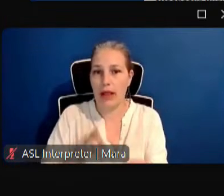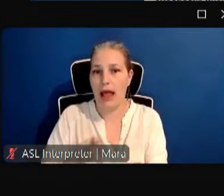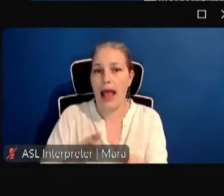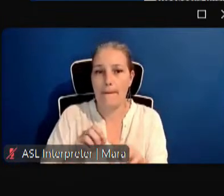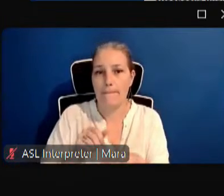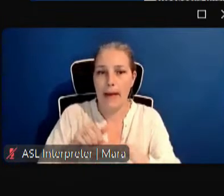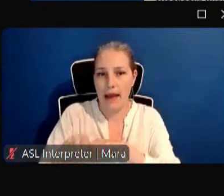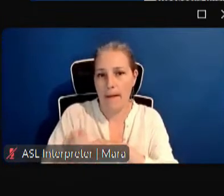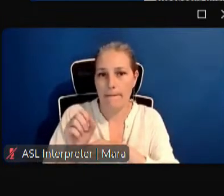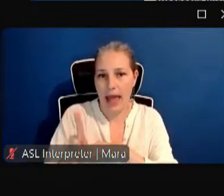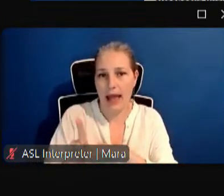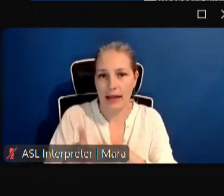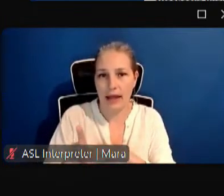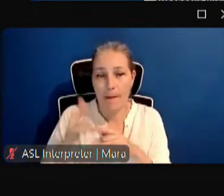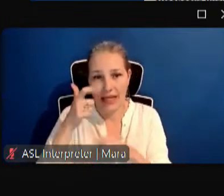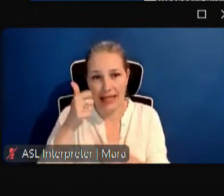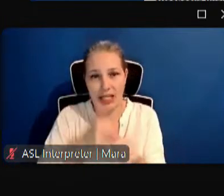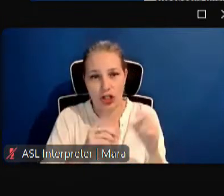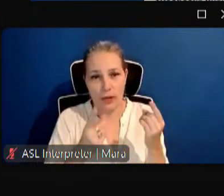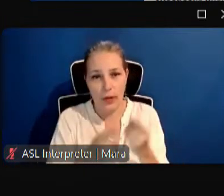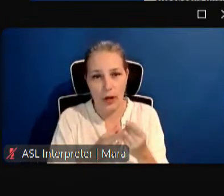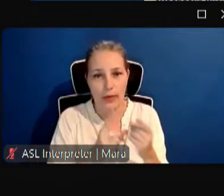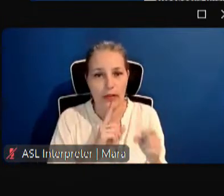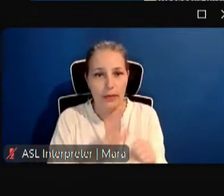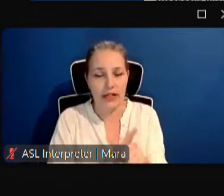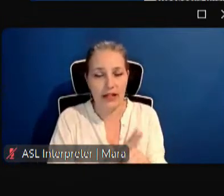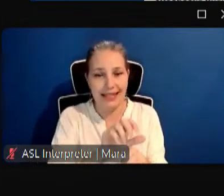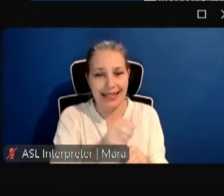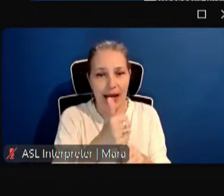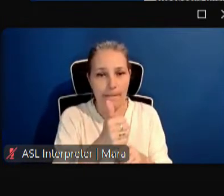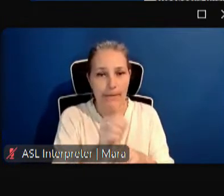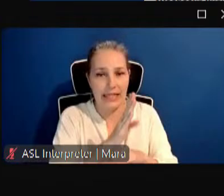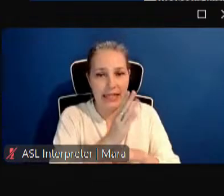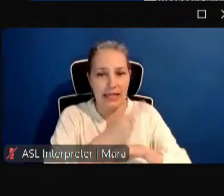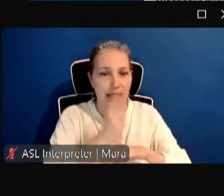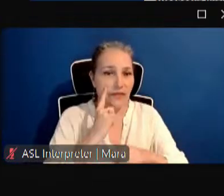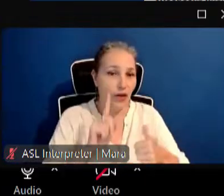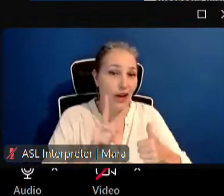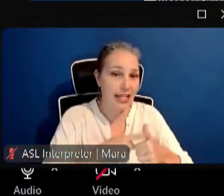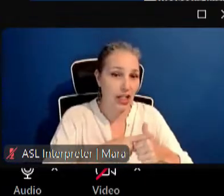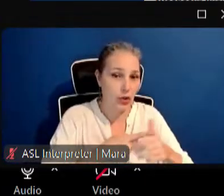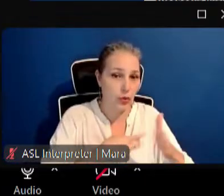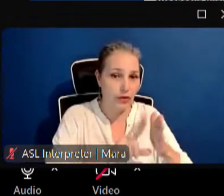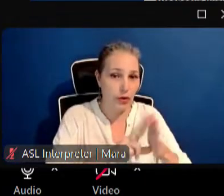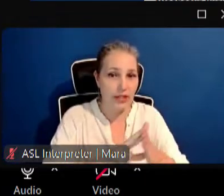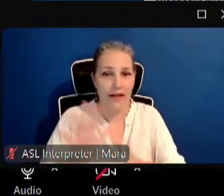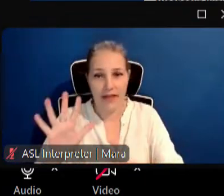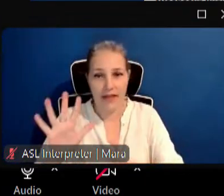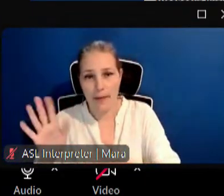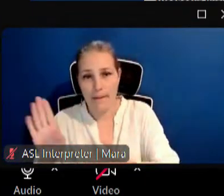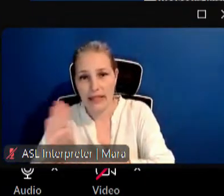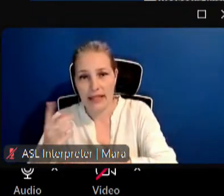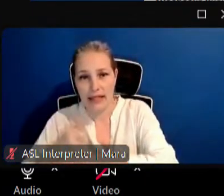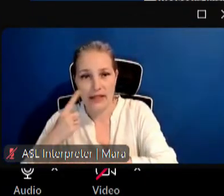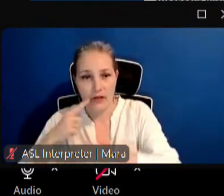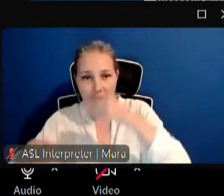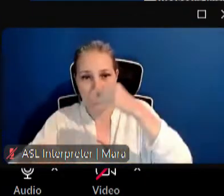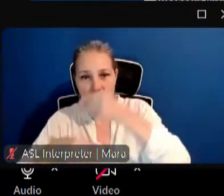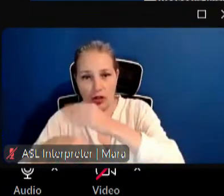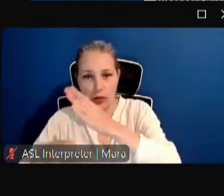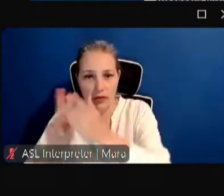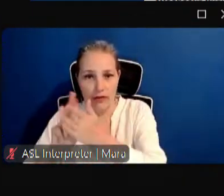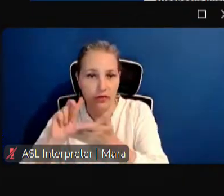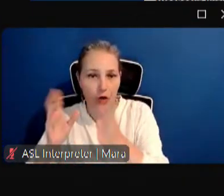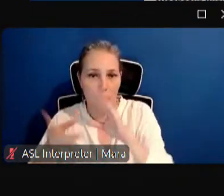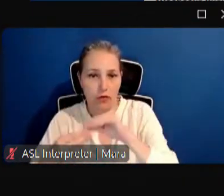10 business days for initial reviews and 5 business days for additional reviews. So overall, the building department's been